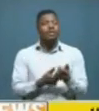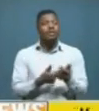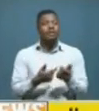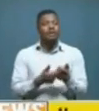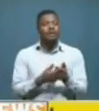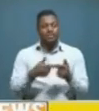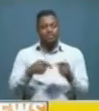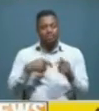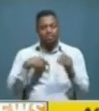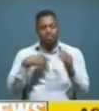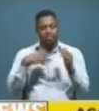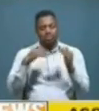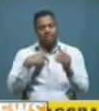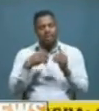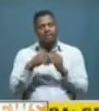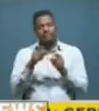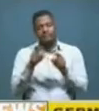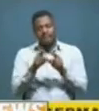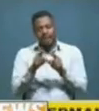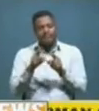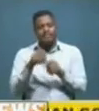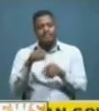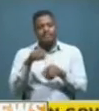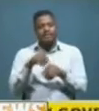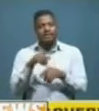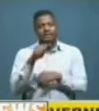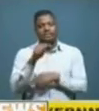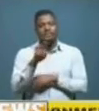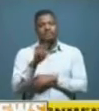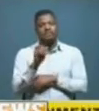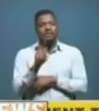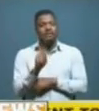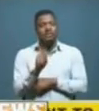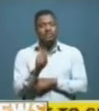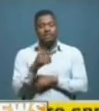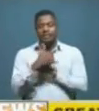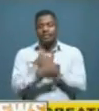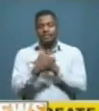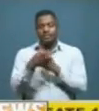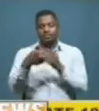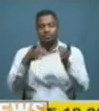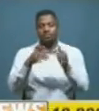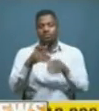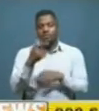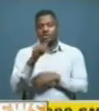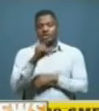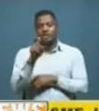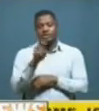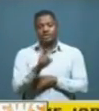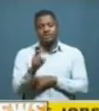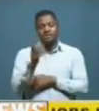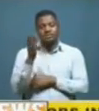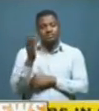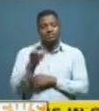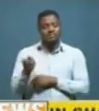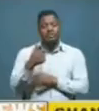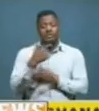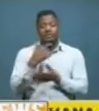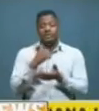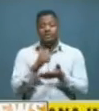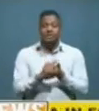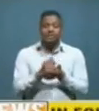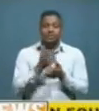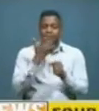we hope we could have same in TVET. The country director of GIZ, Ms. Regina Barbosa,